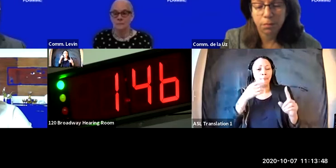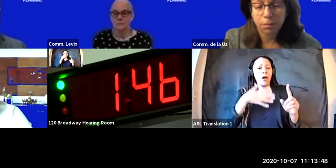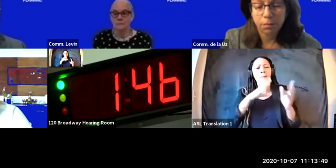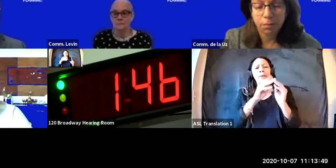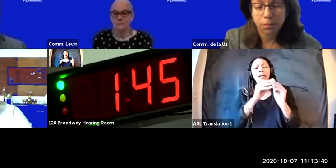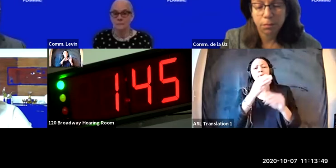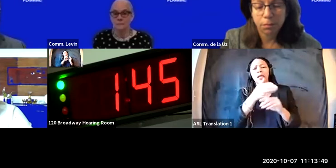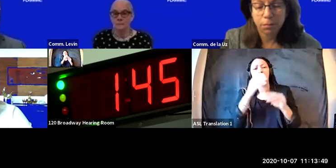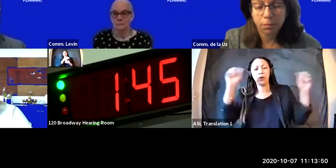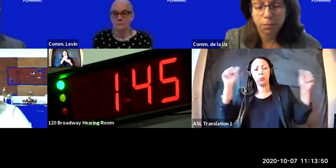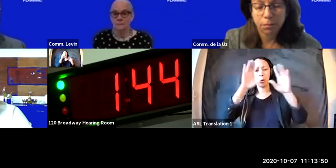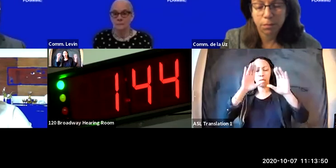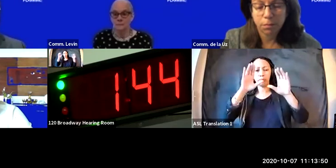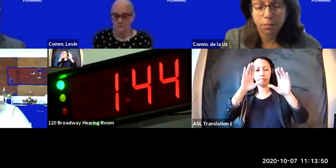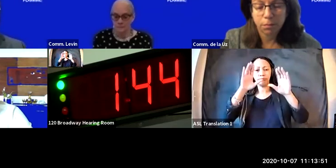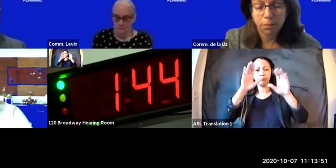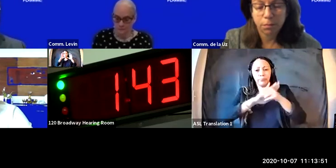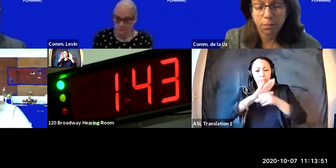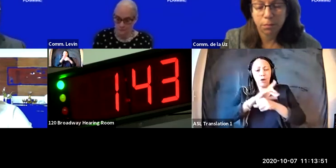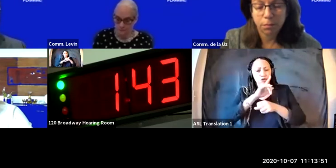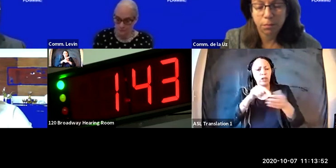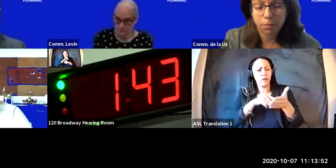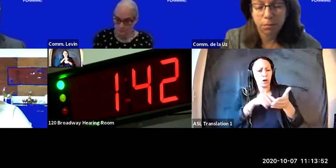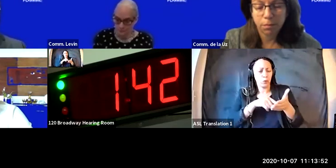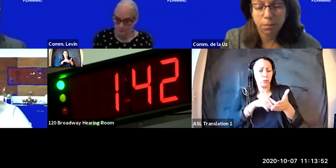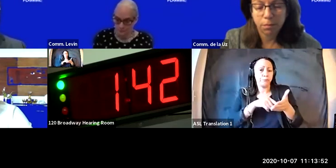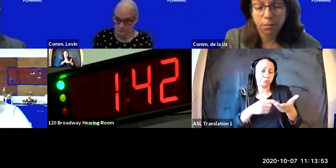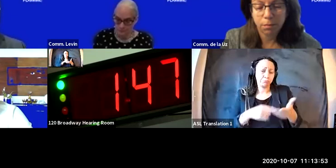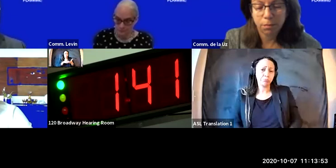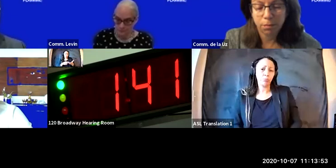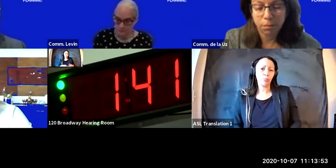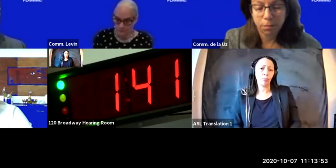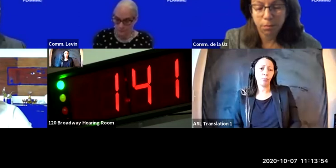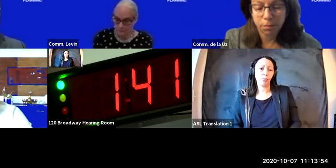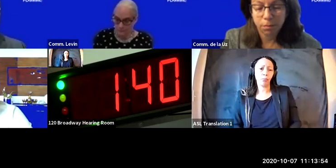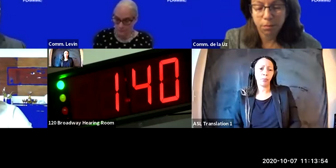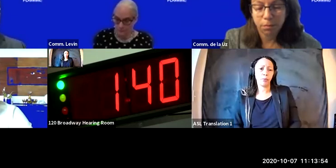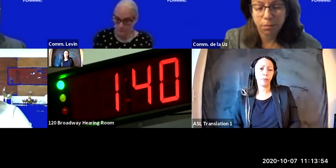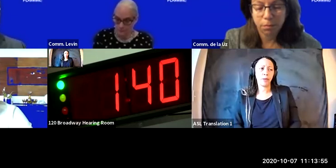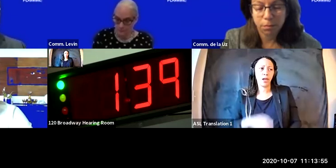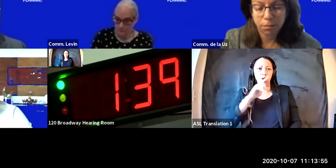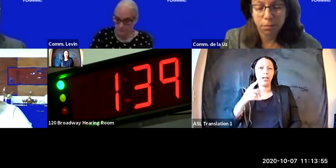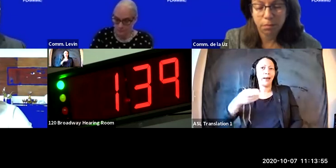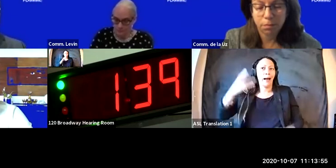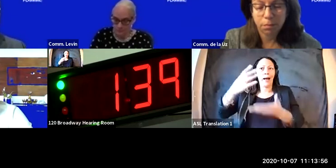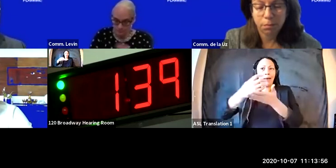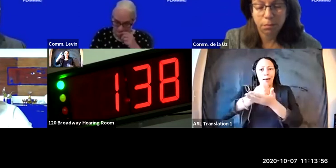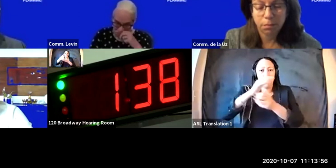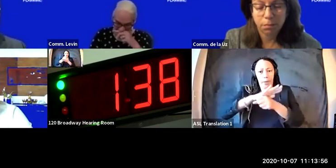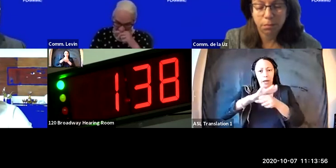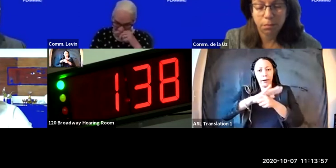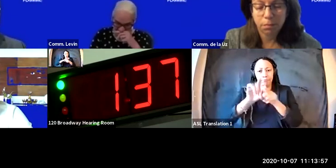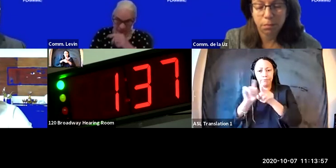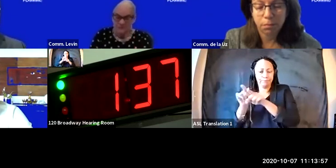president were very affordable. And then, you know, this is a high income area as well. So even those units